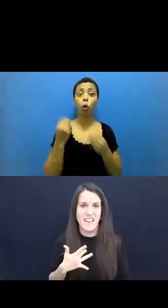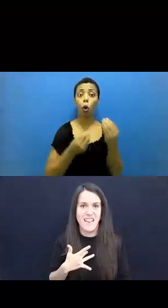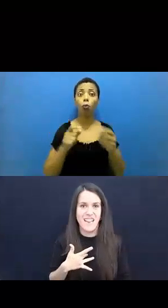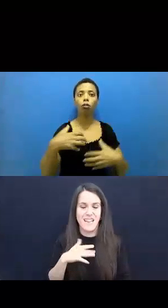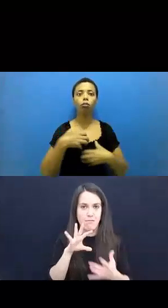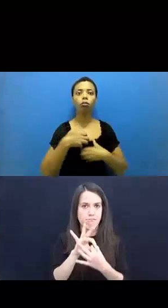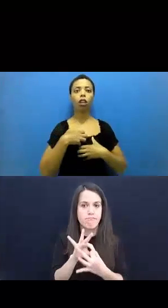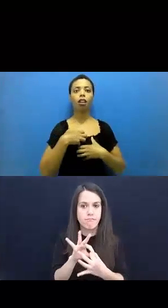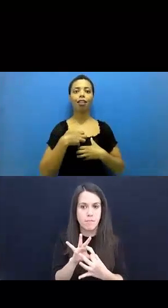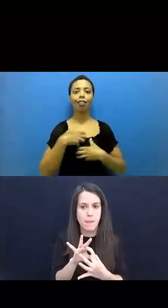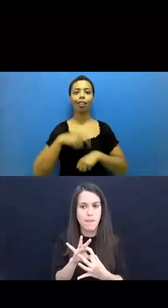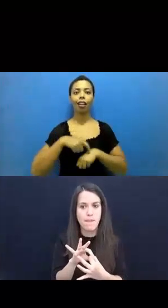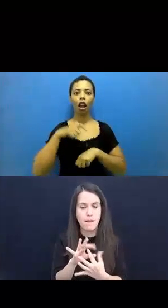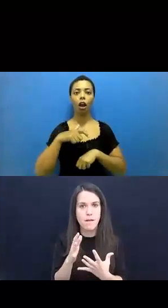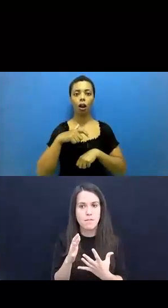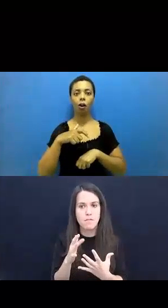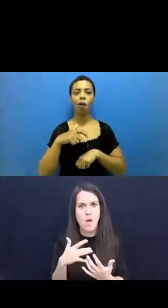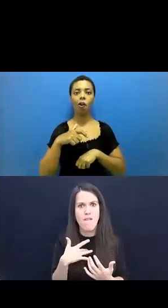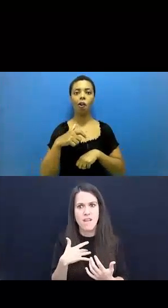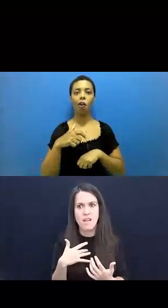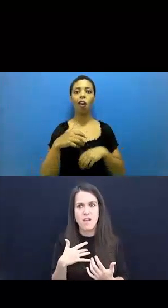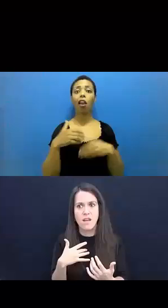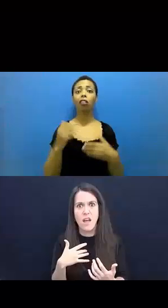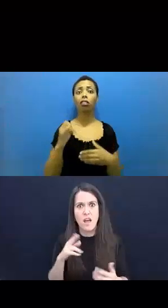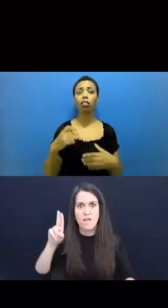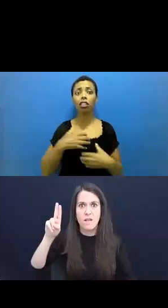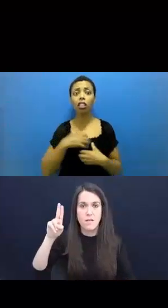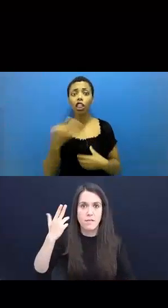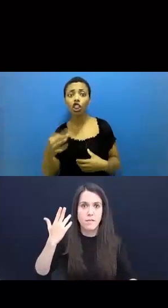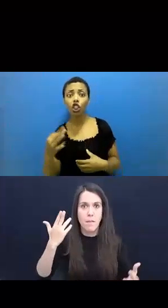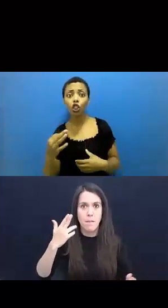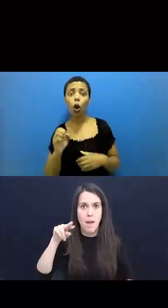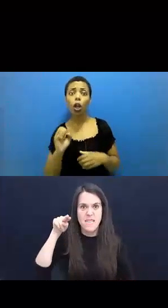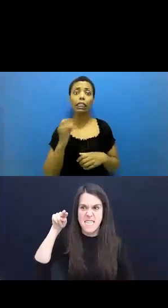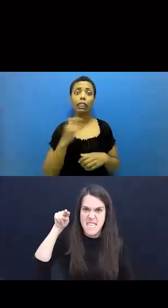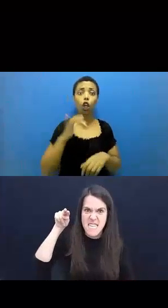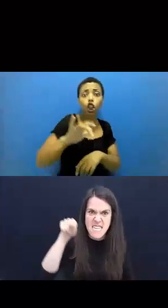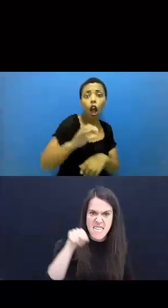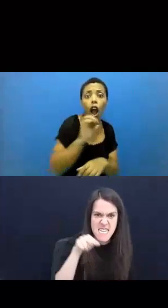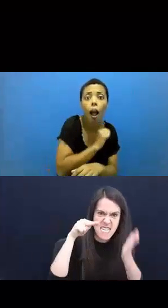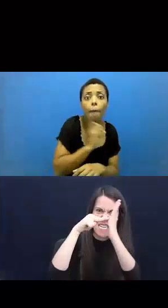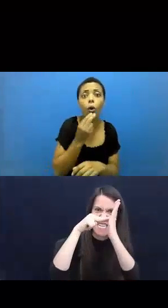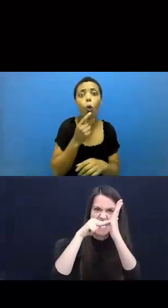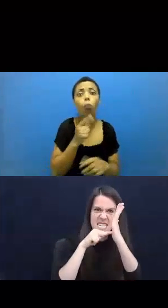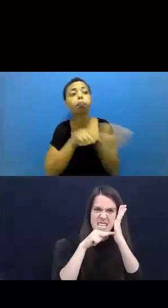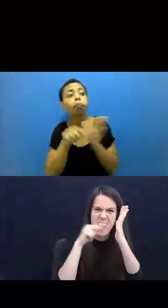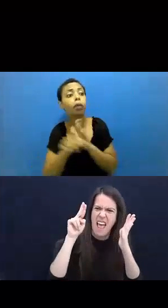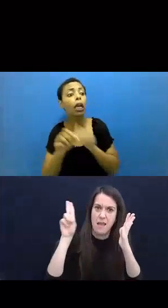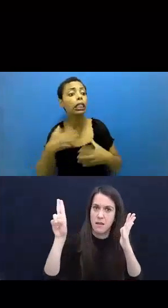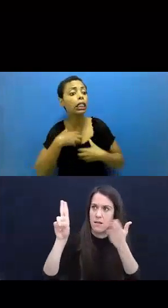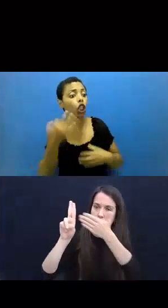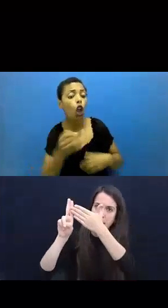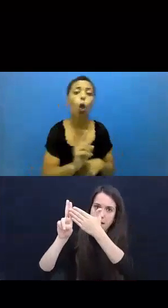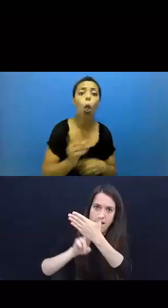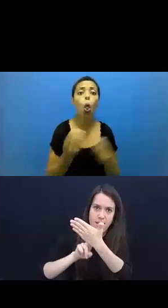and it's not too painful. If I do it very quickly on my top of my finger, it can be too painful. The body posture